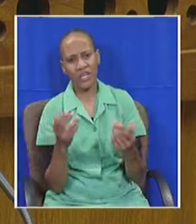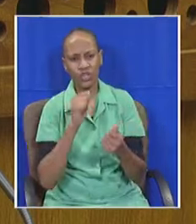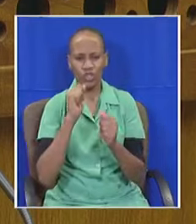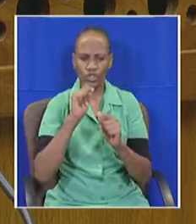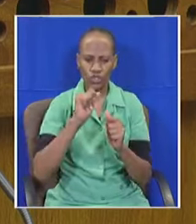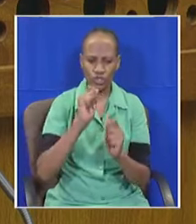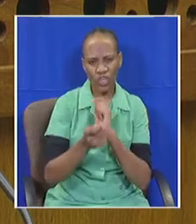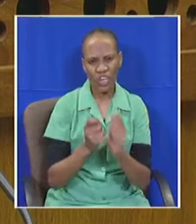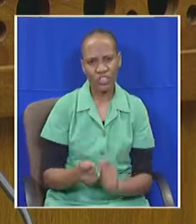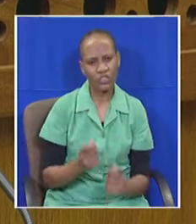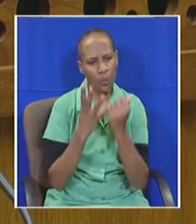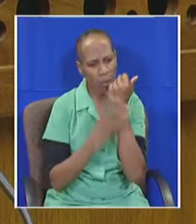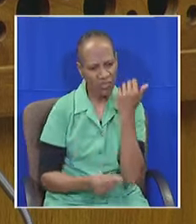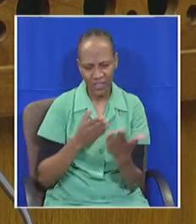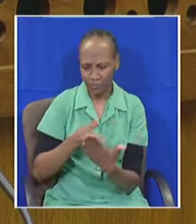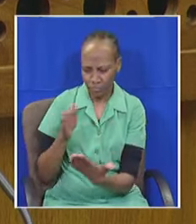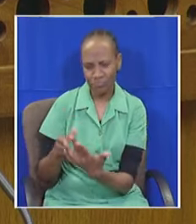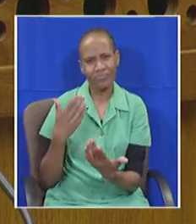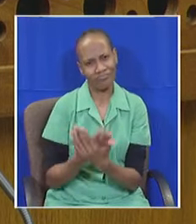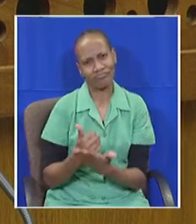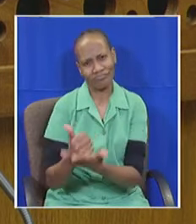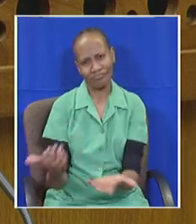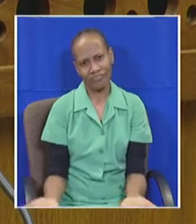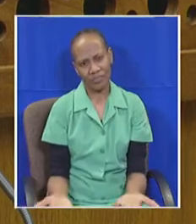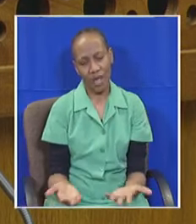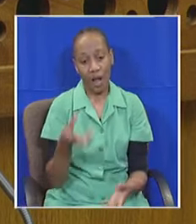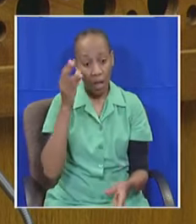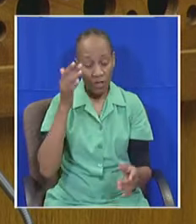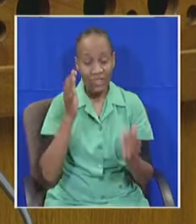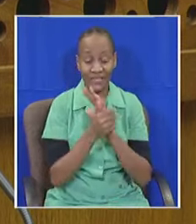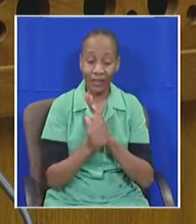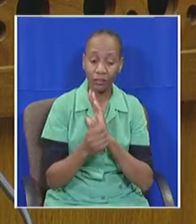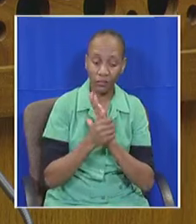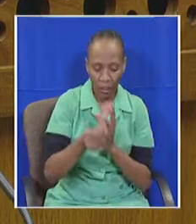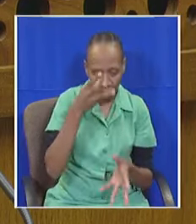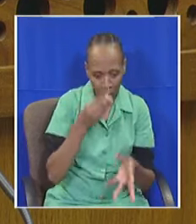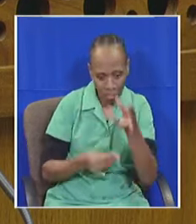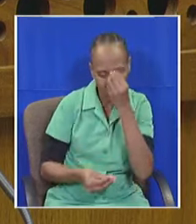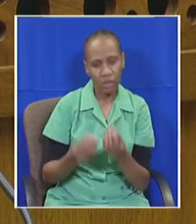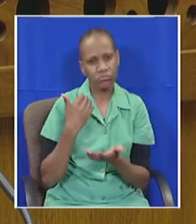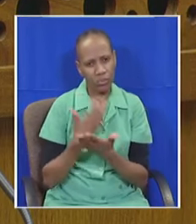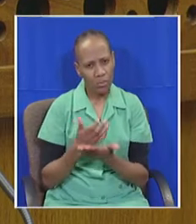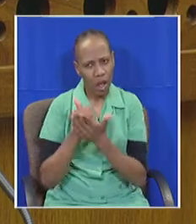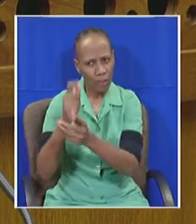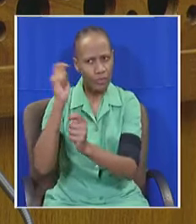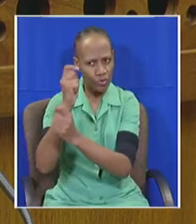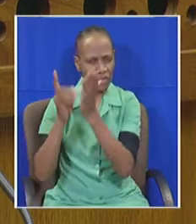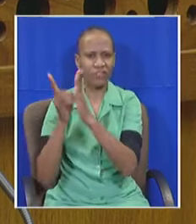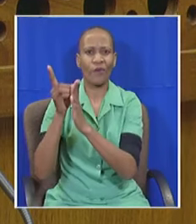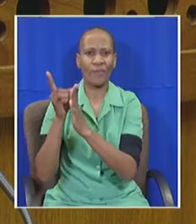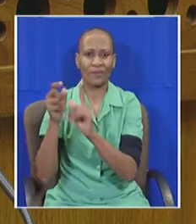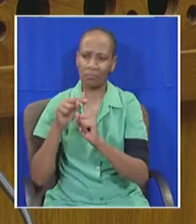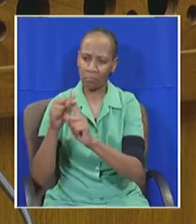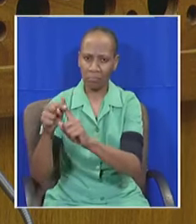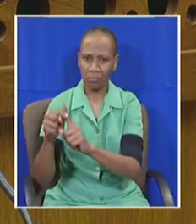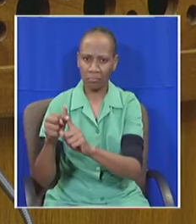networks for poverty reduction. Learning vocational skills helps to ensure food security, rural development, both in